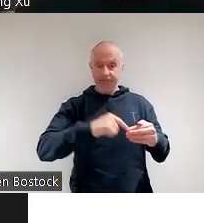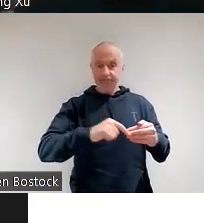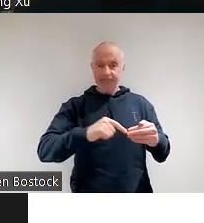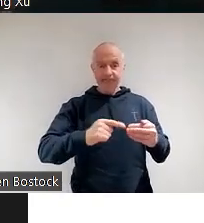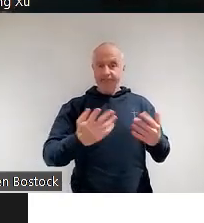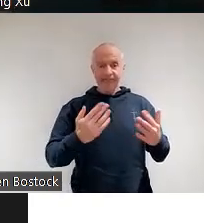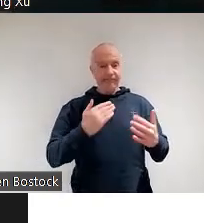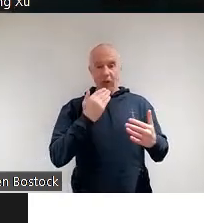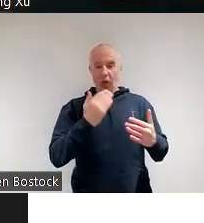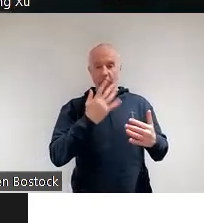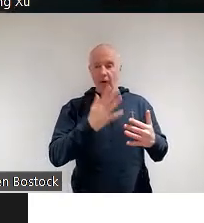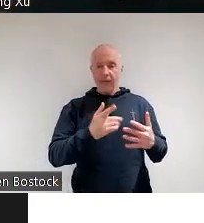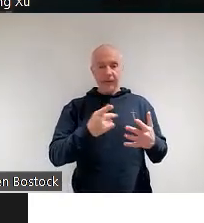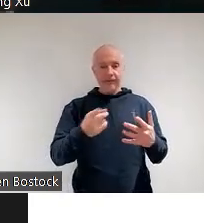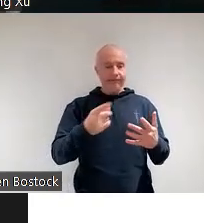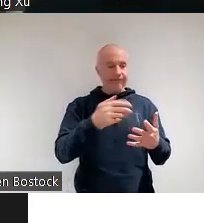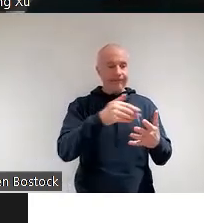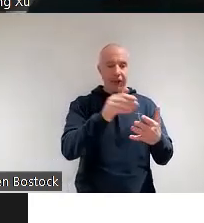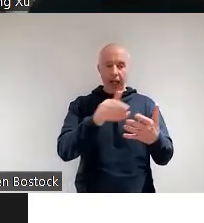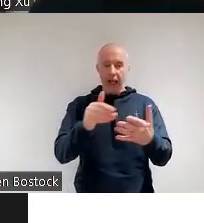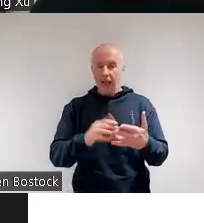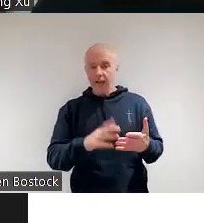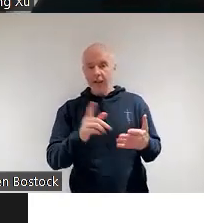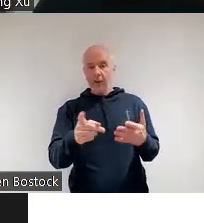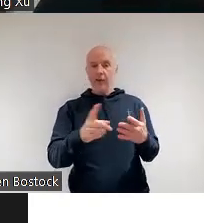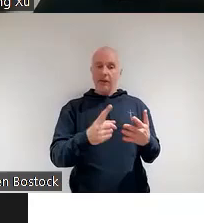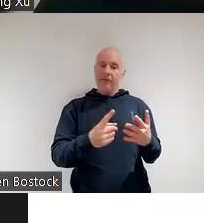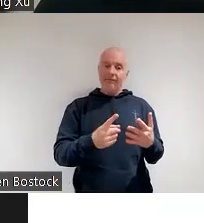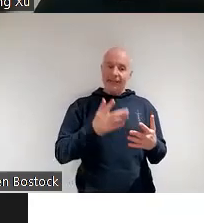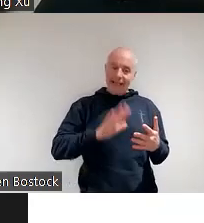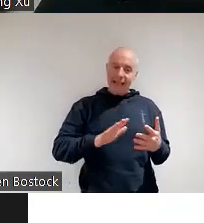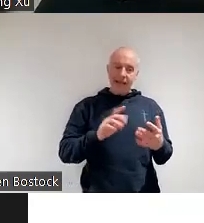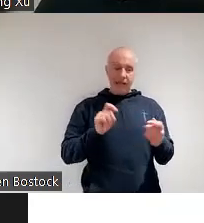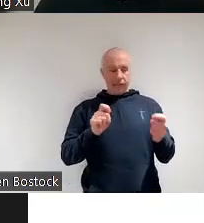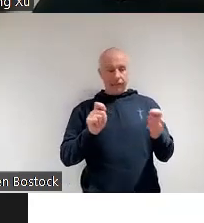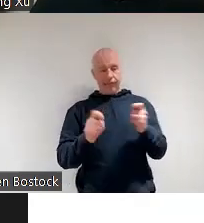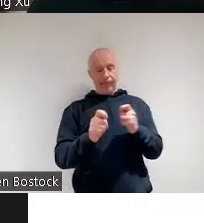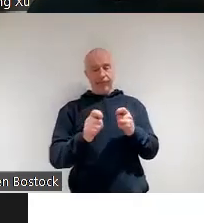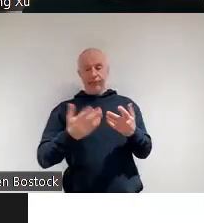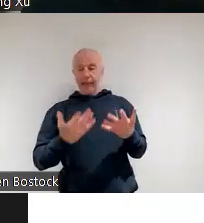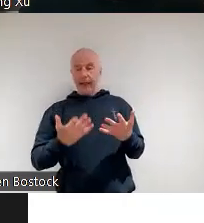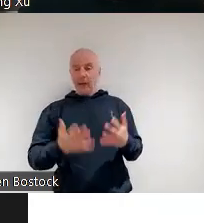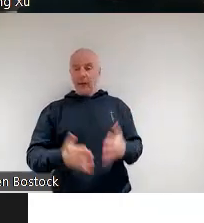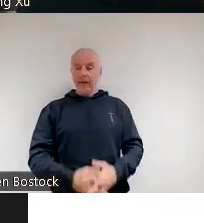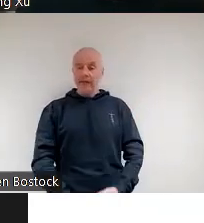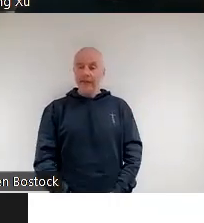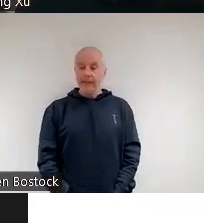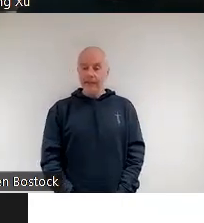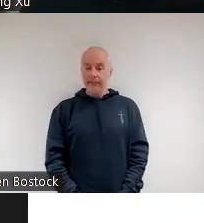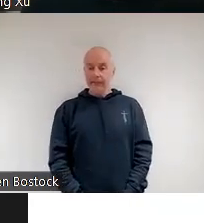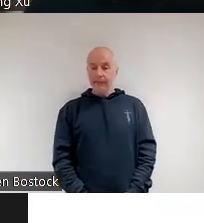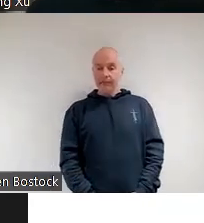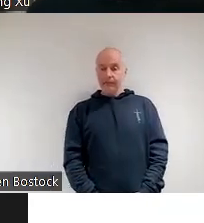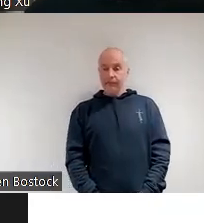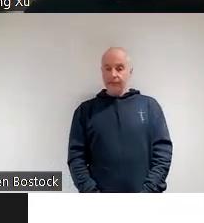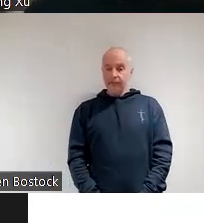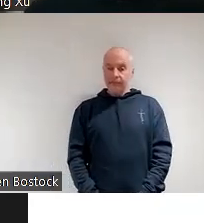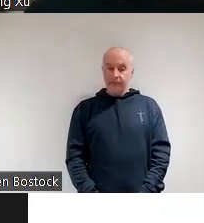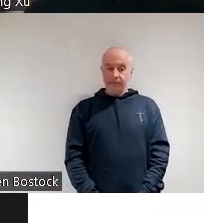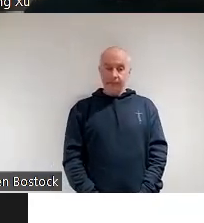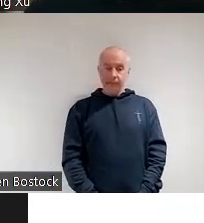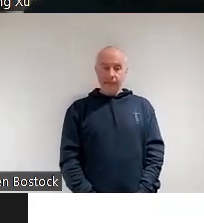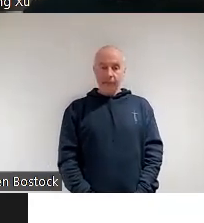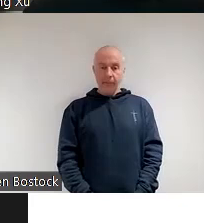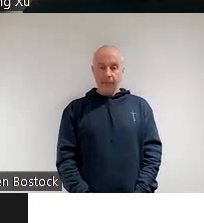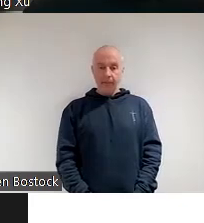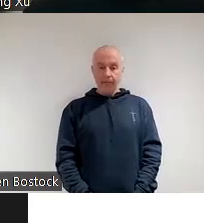enough shares of this market to like when you're doing on combustion engine vehicles.